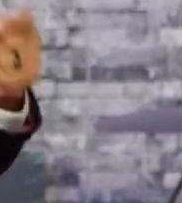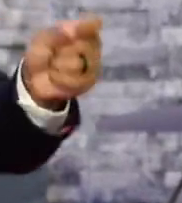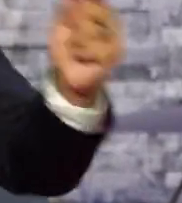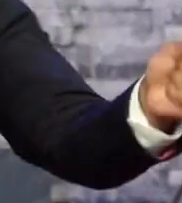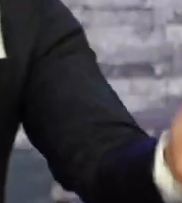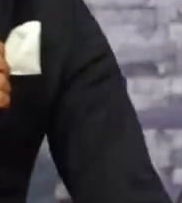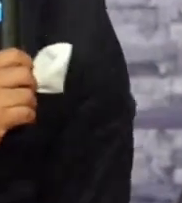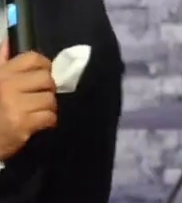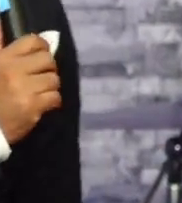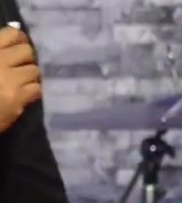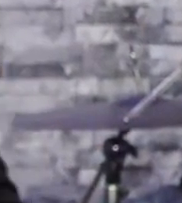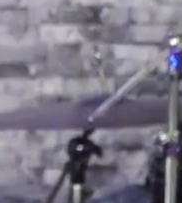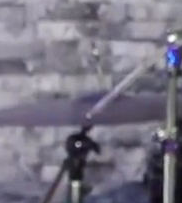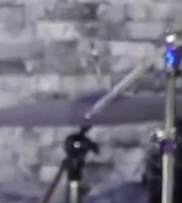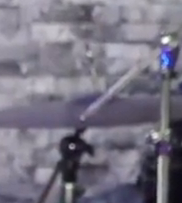anything is possible.